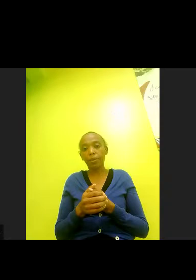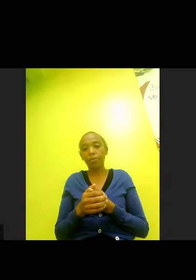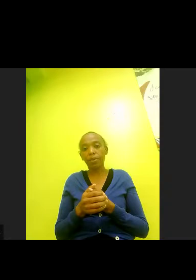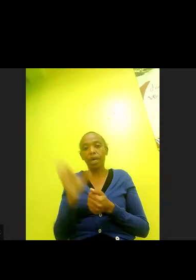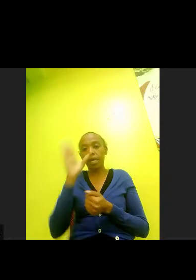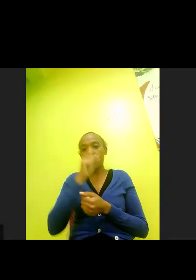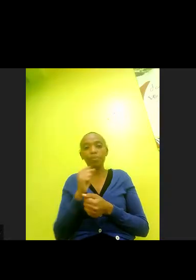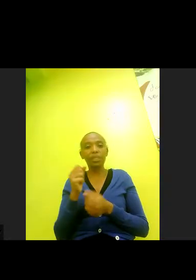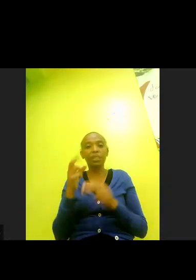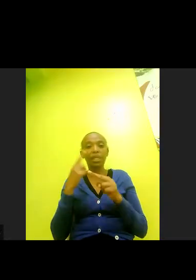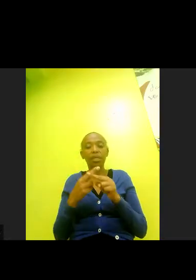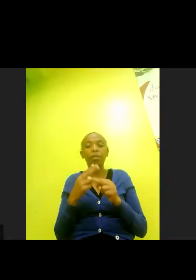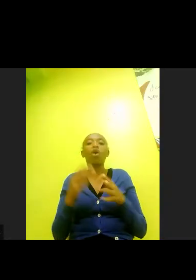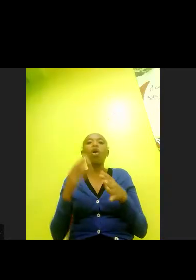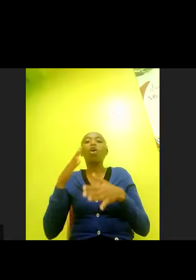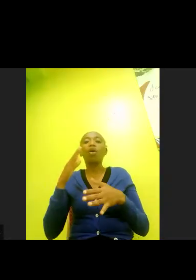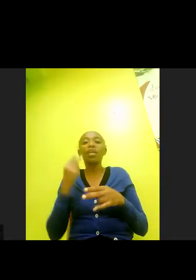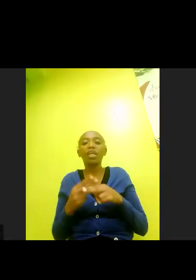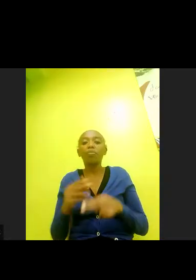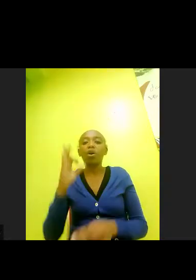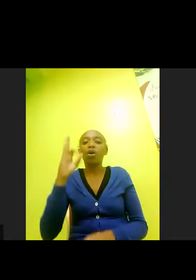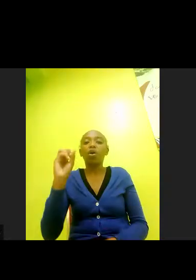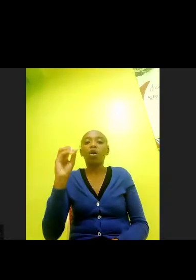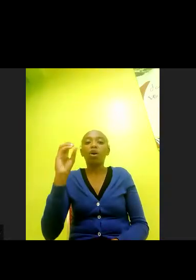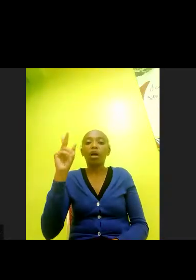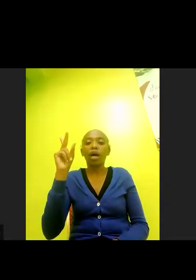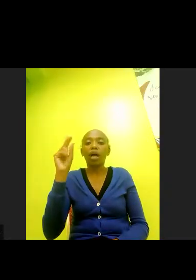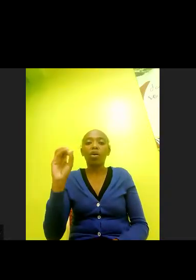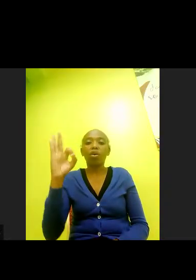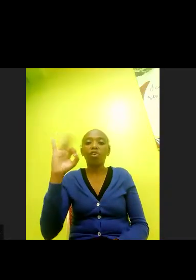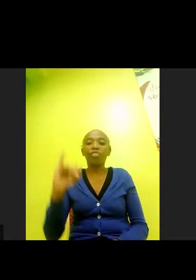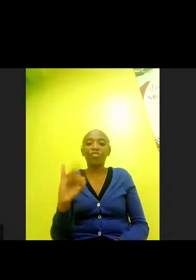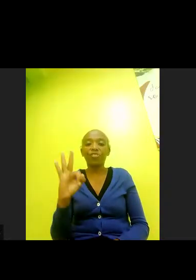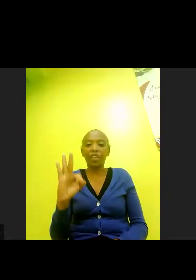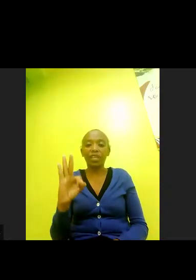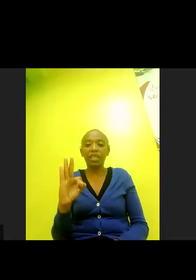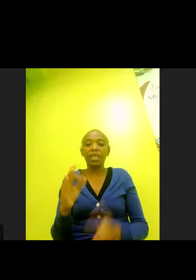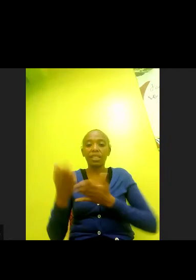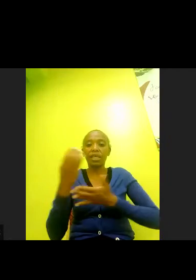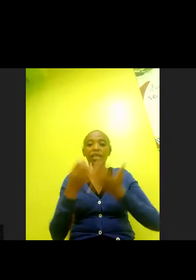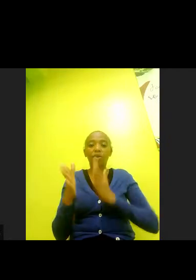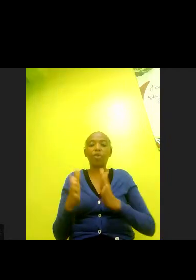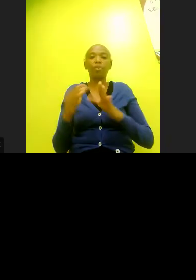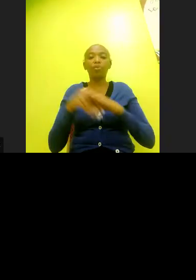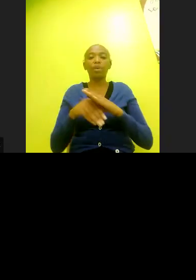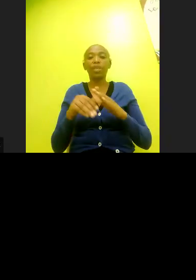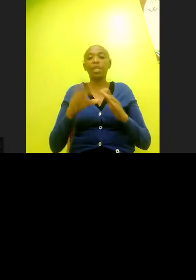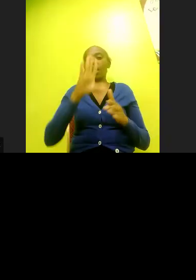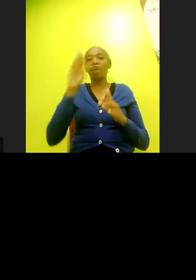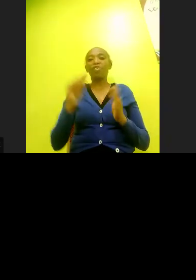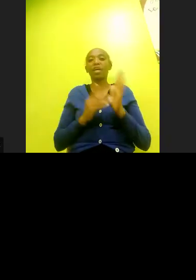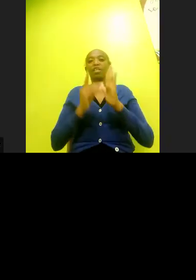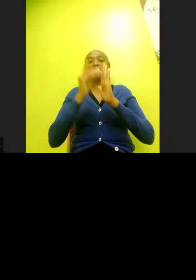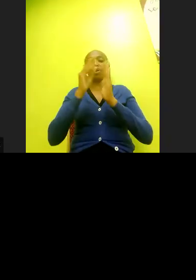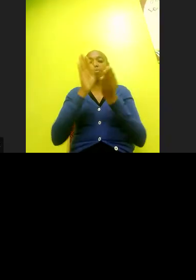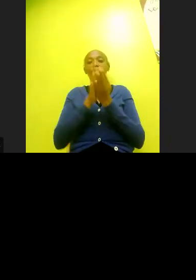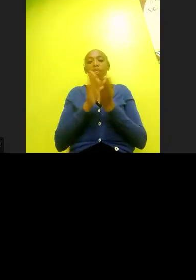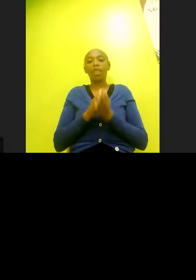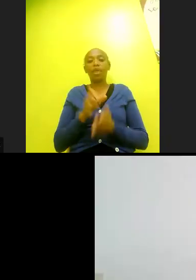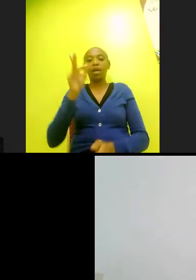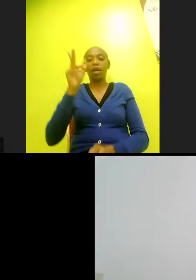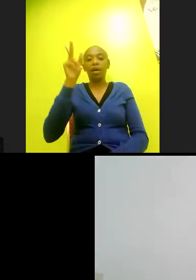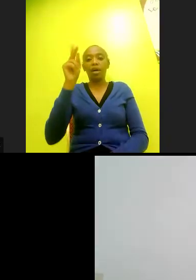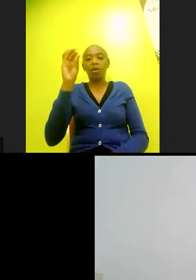Mr. Kofi is an economist with the African Development Bank. Kofi, I don't